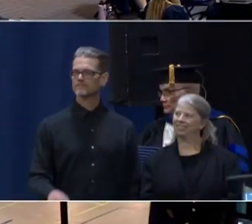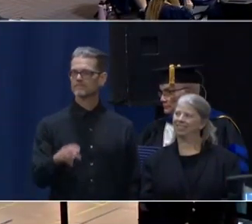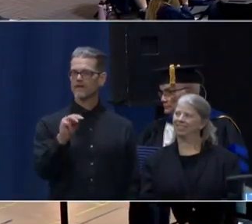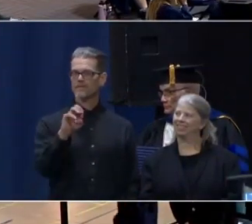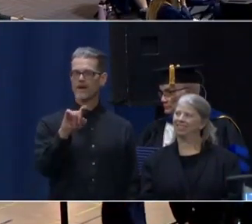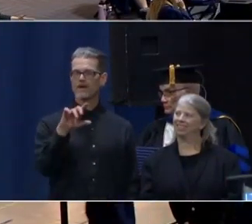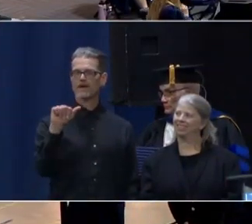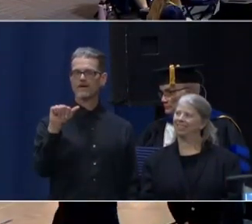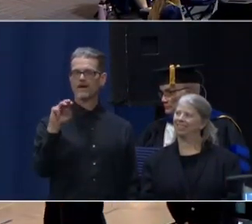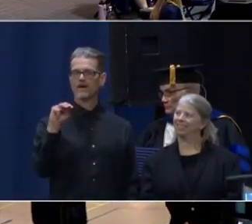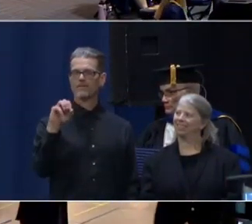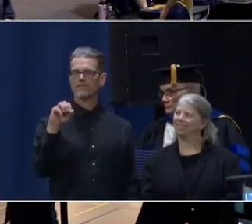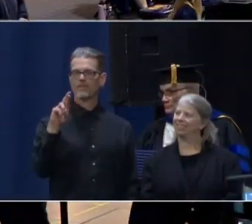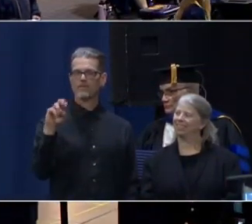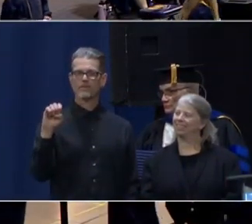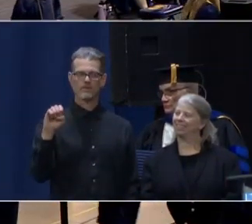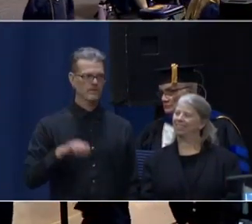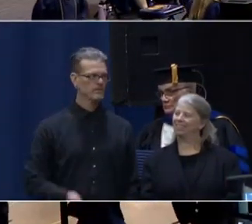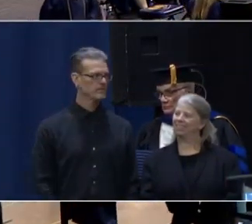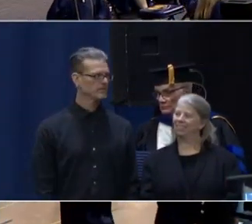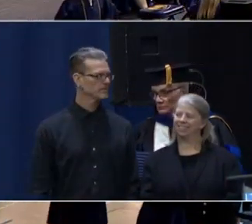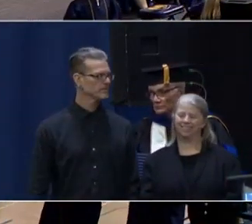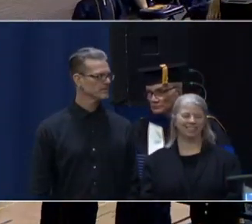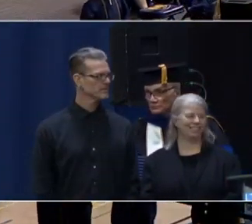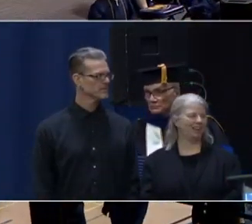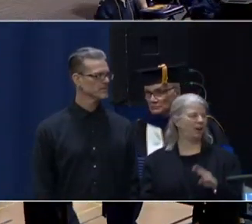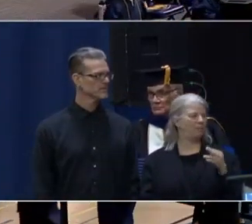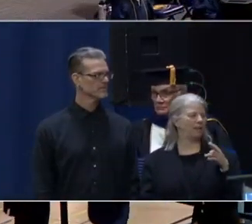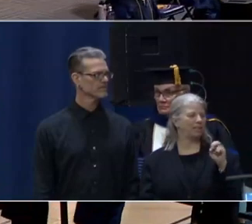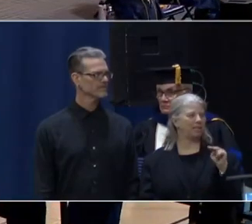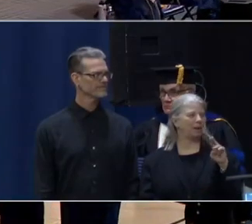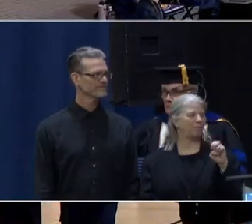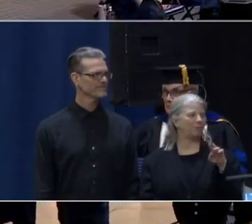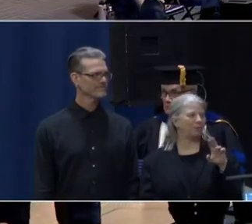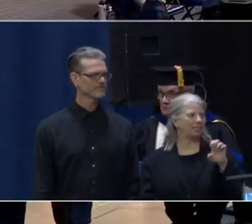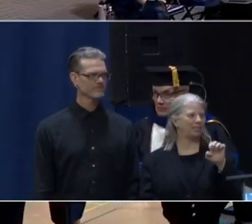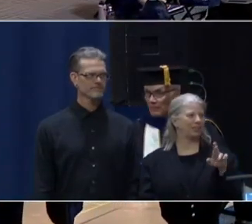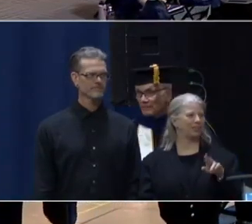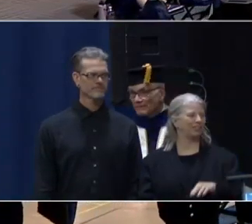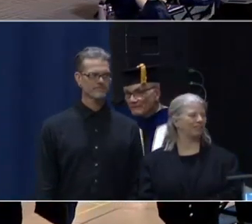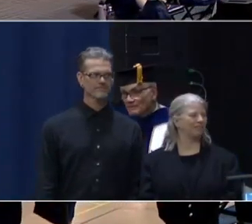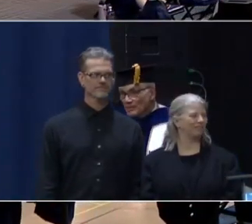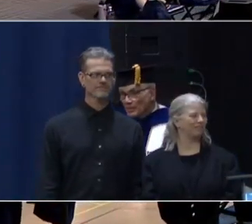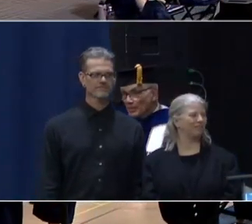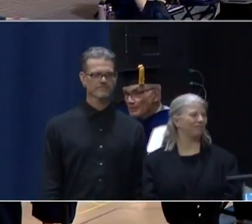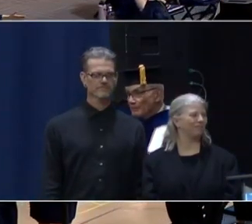Miranda Moore. Megan Mercer.